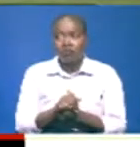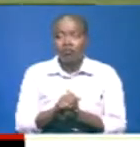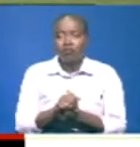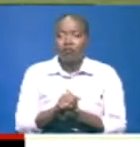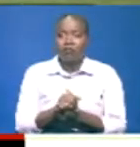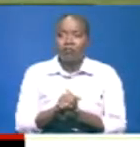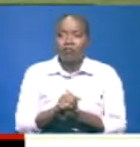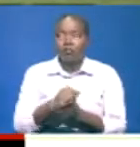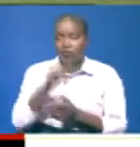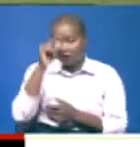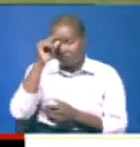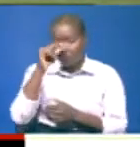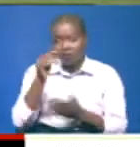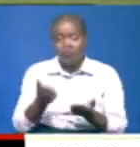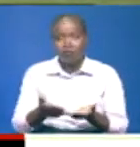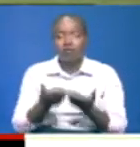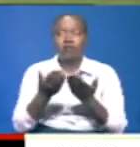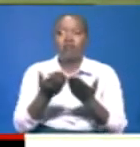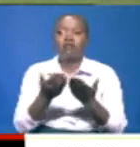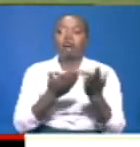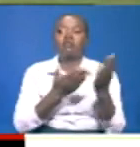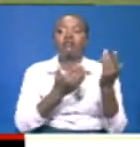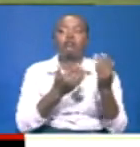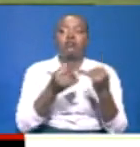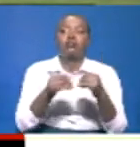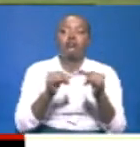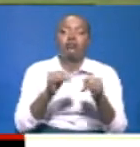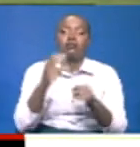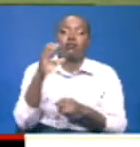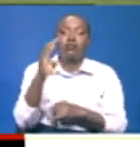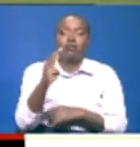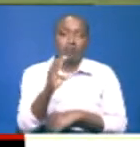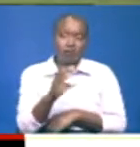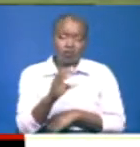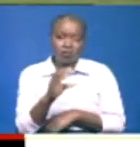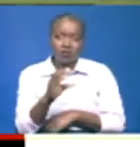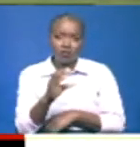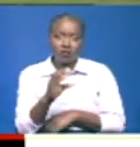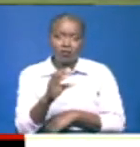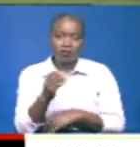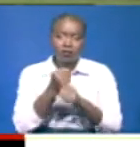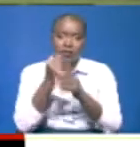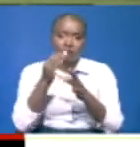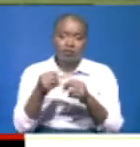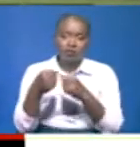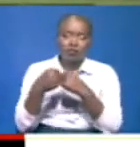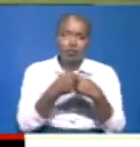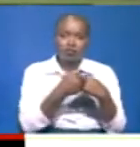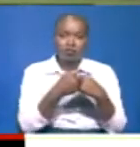the government steps up efforts of implementing the competency-based curriculum, stakeholders have been challenged to come up